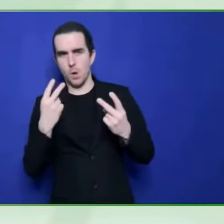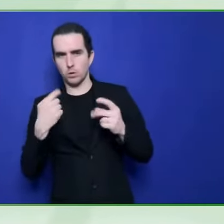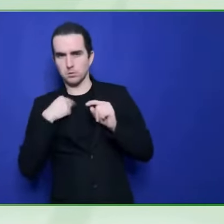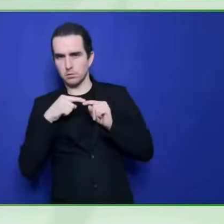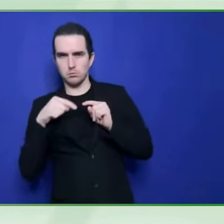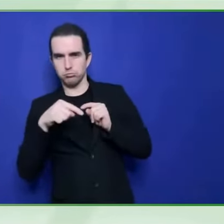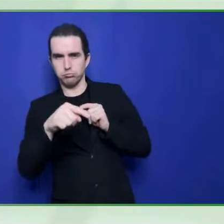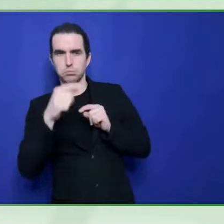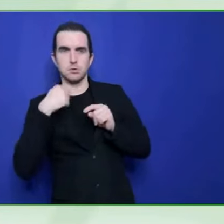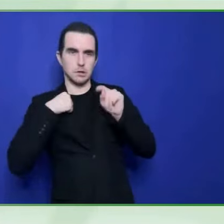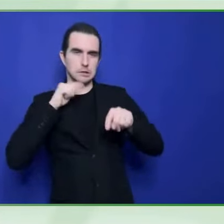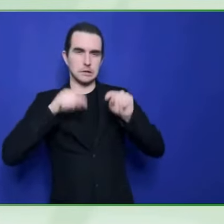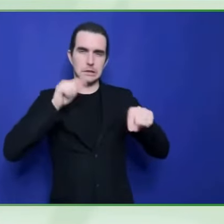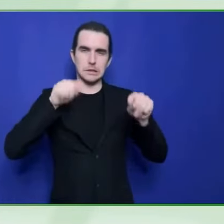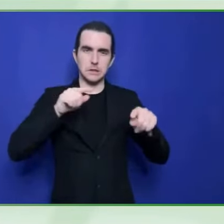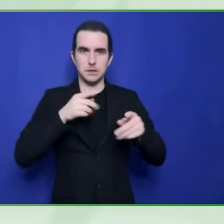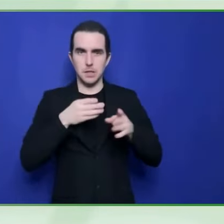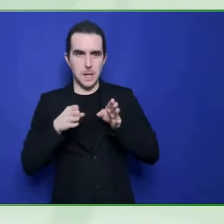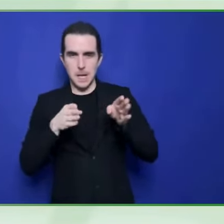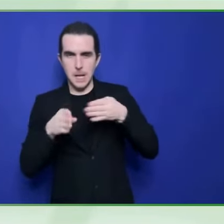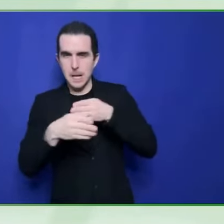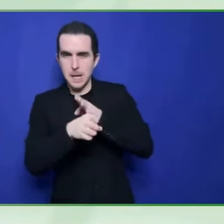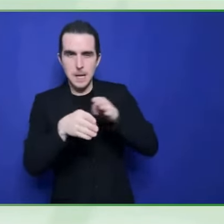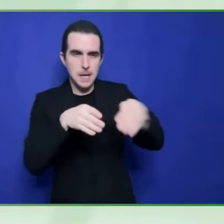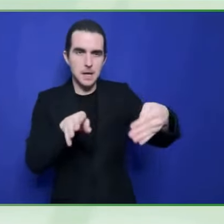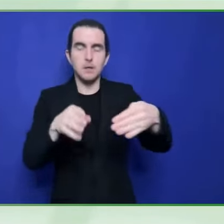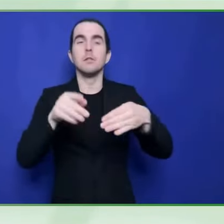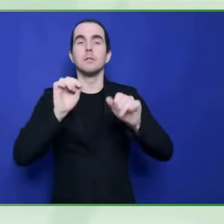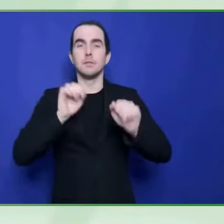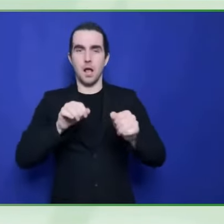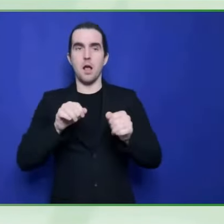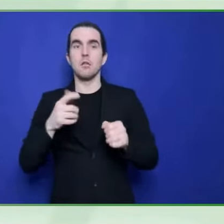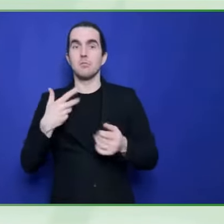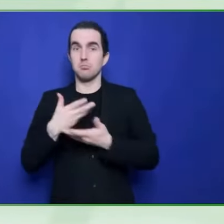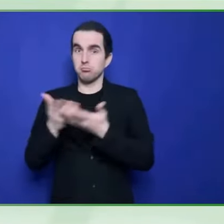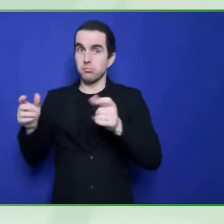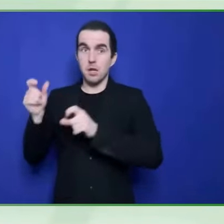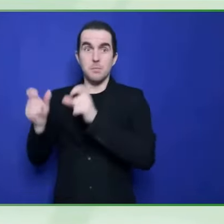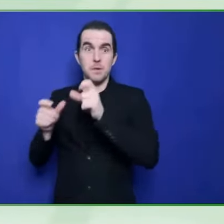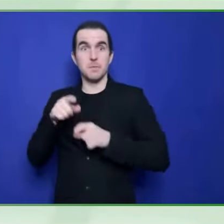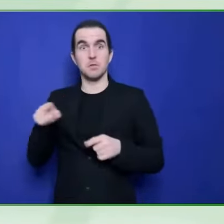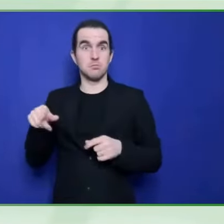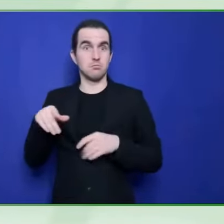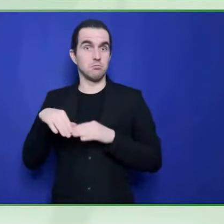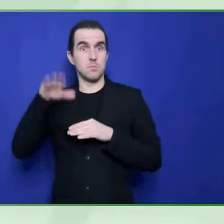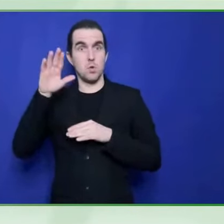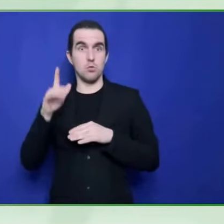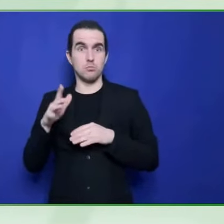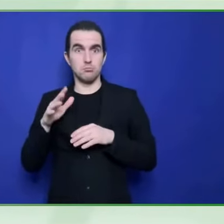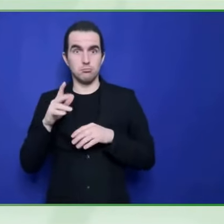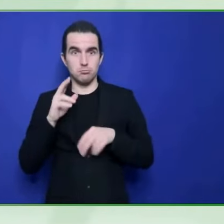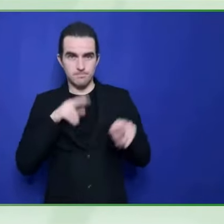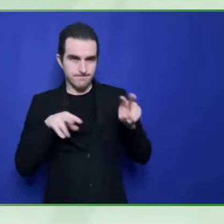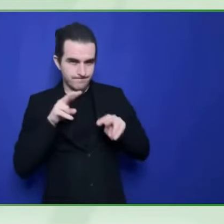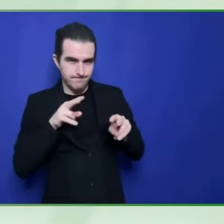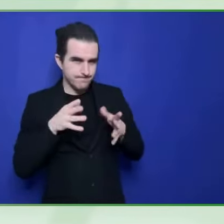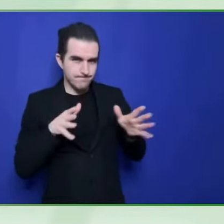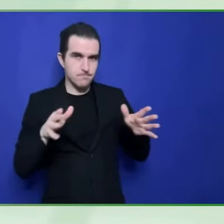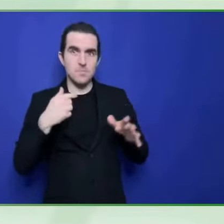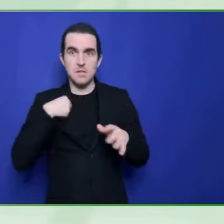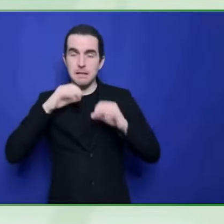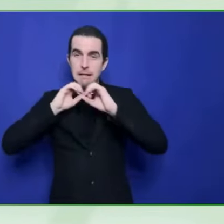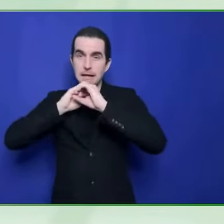We get participation from people who are teaching their kids how to ride bikes on the sidewalks, and that's